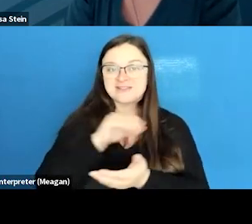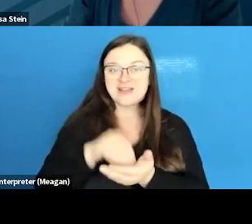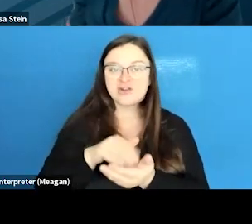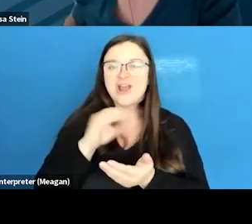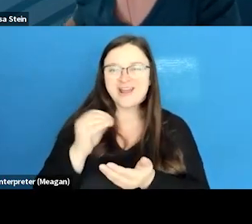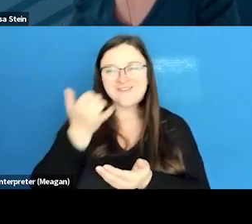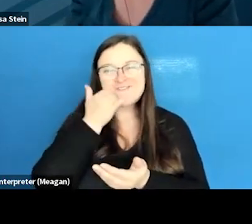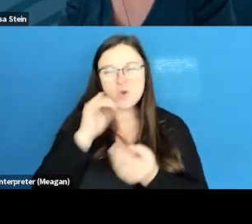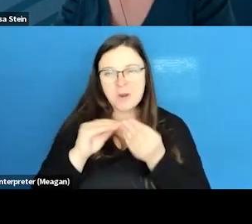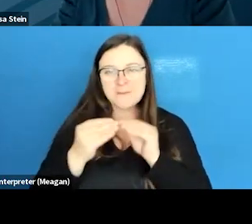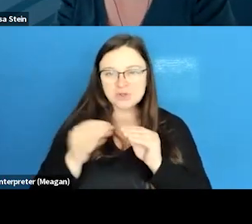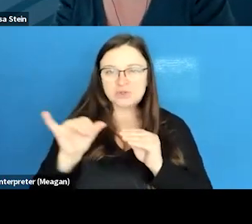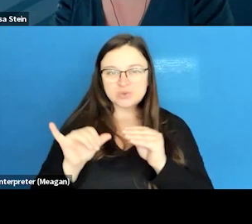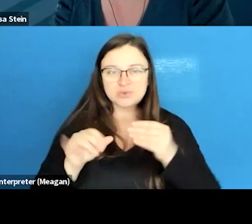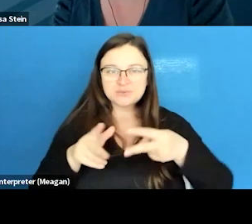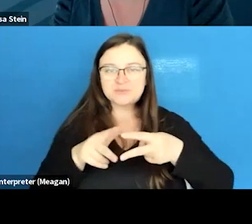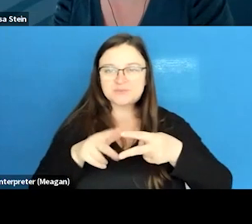number.